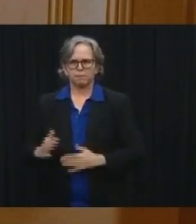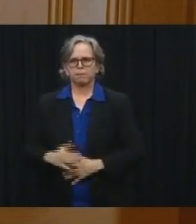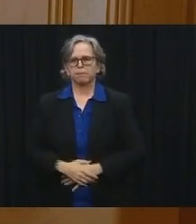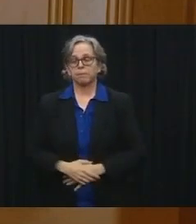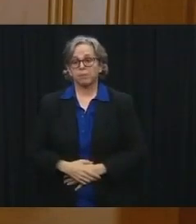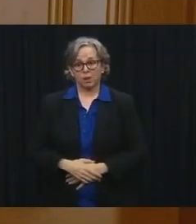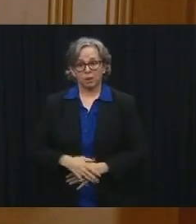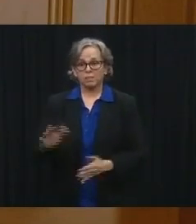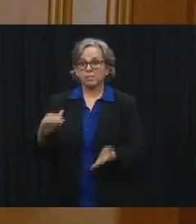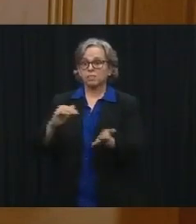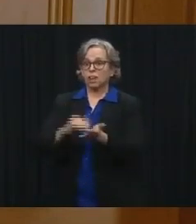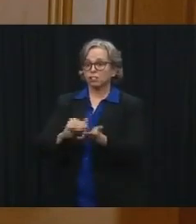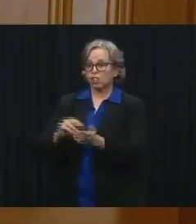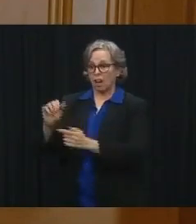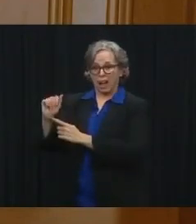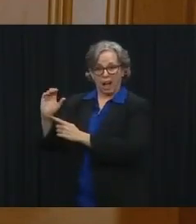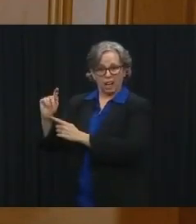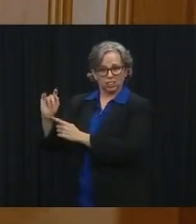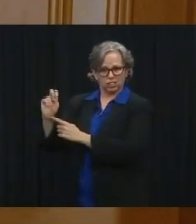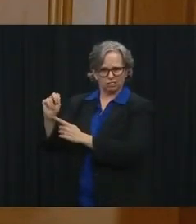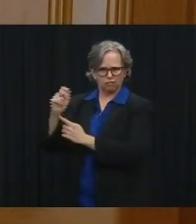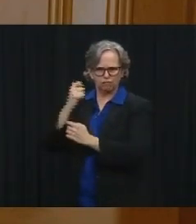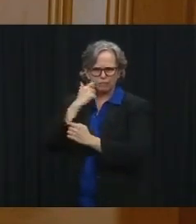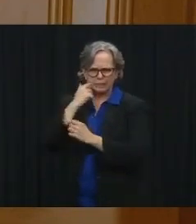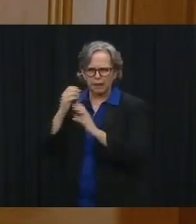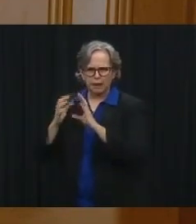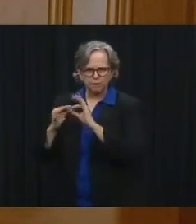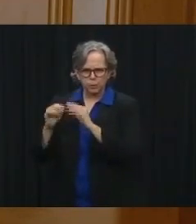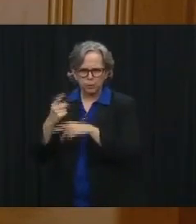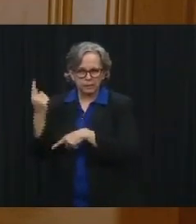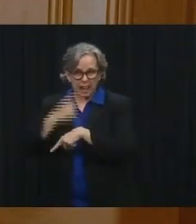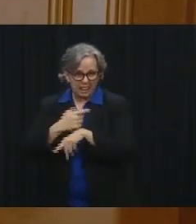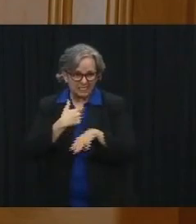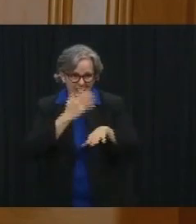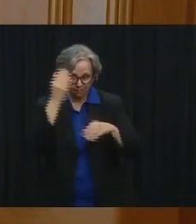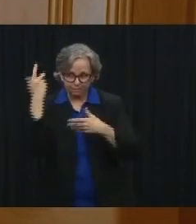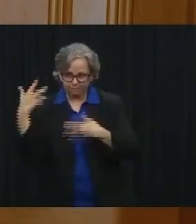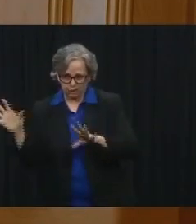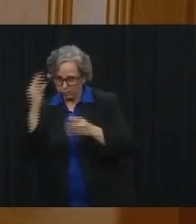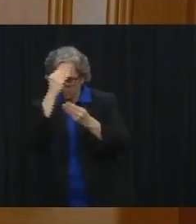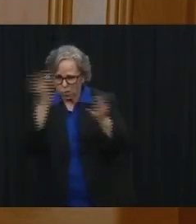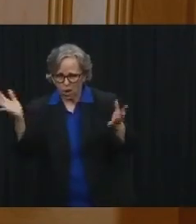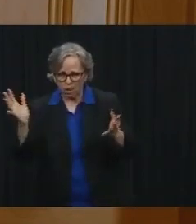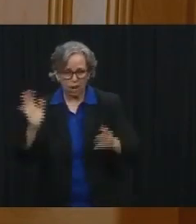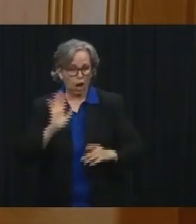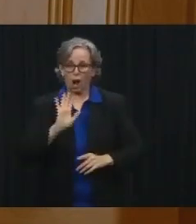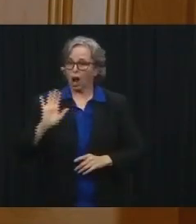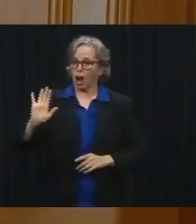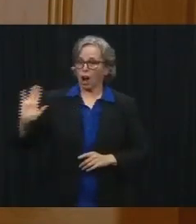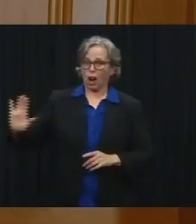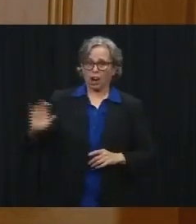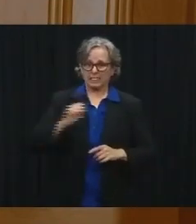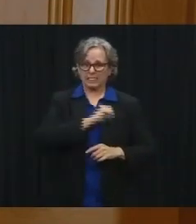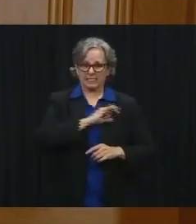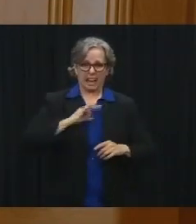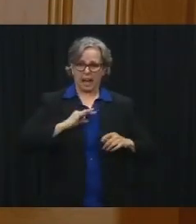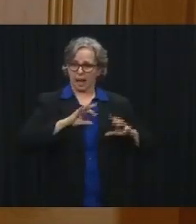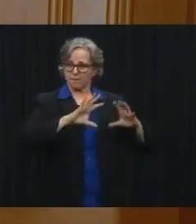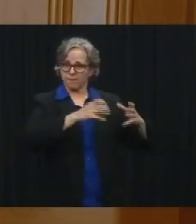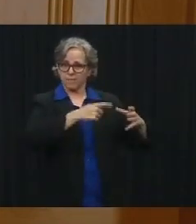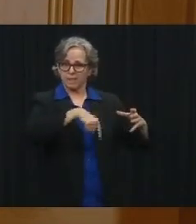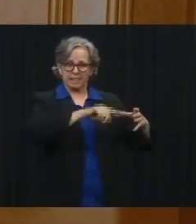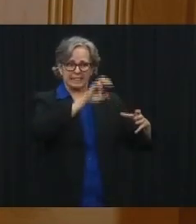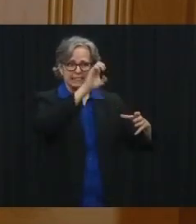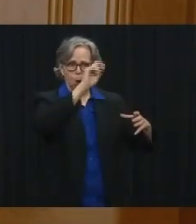a lot of her health team and we merged them into what's called the EOC. The EOC is the